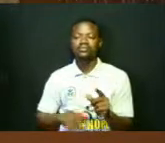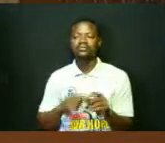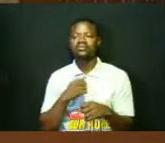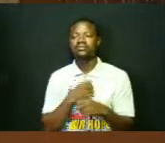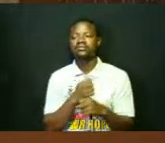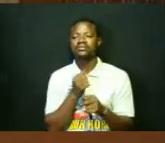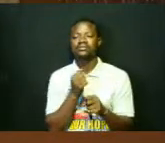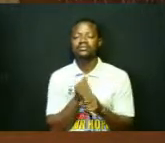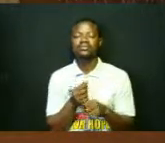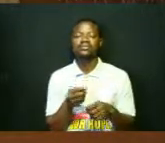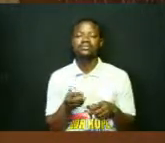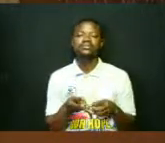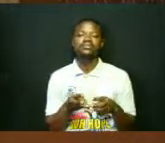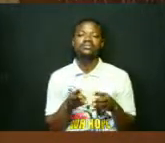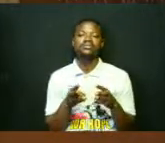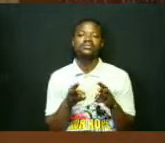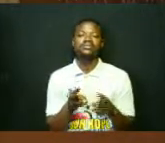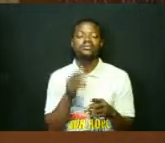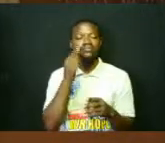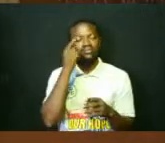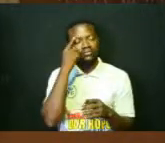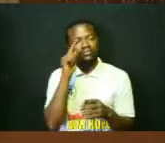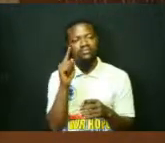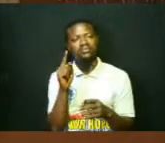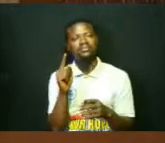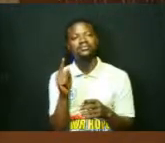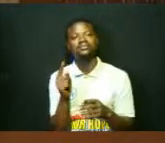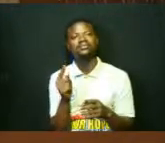obewe kwevi